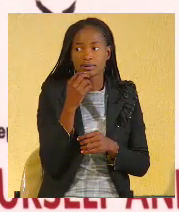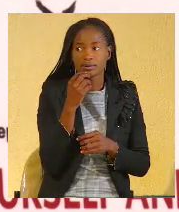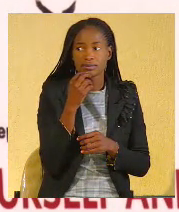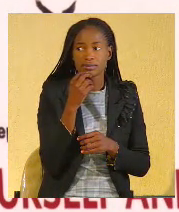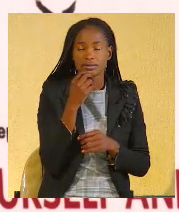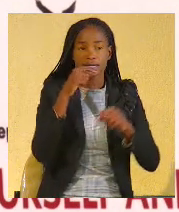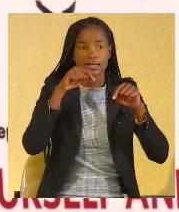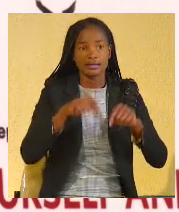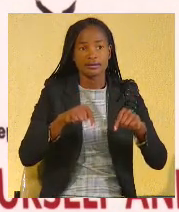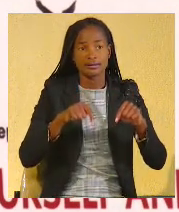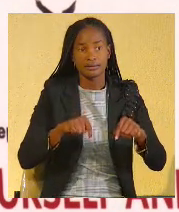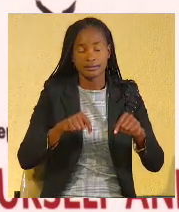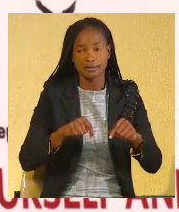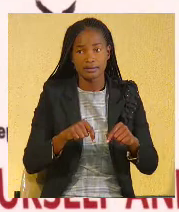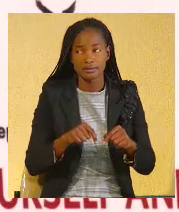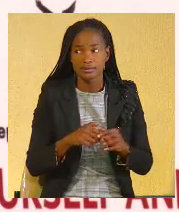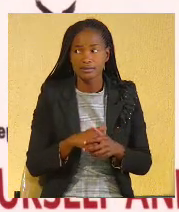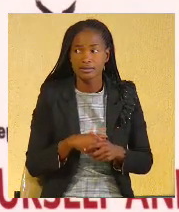that to date,